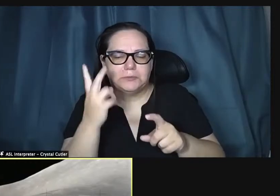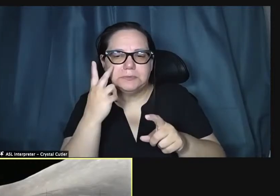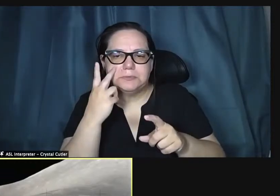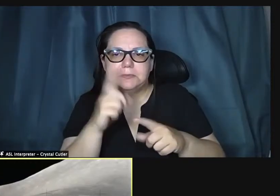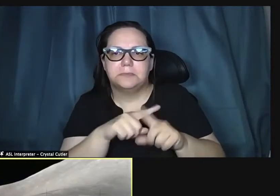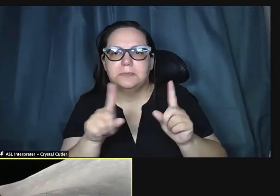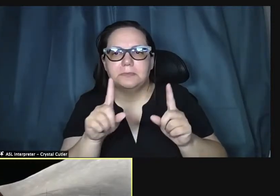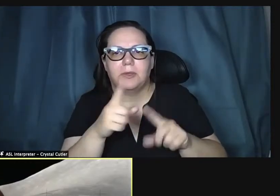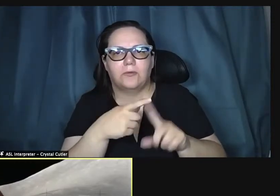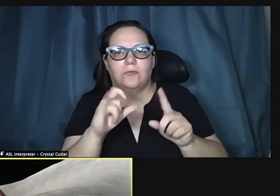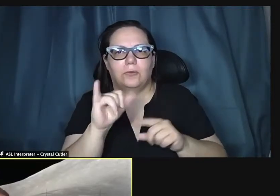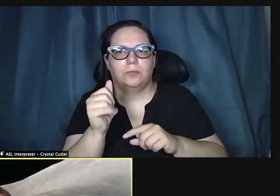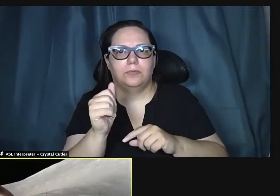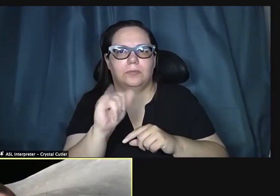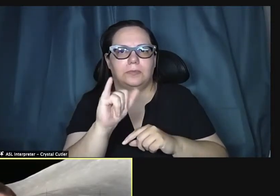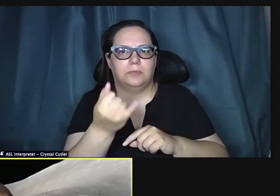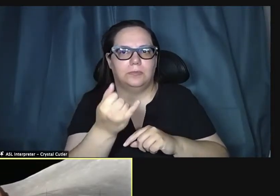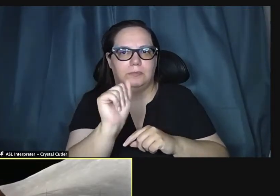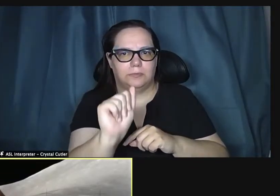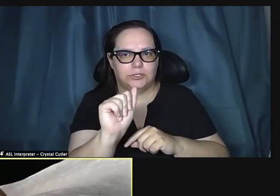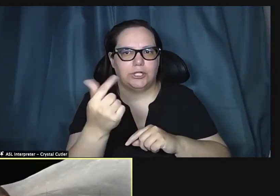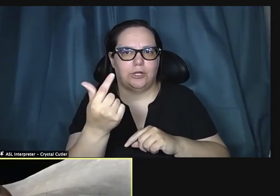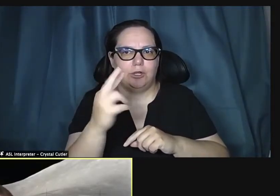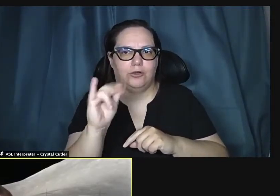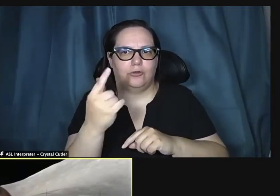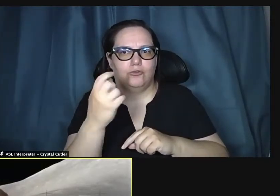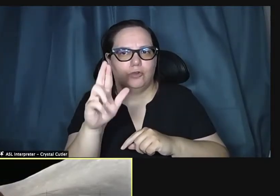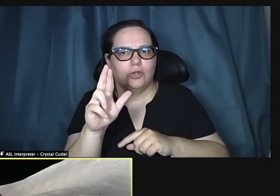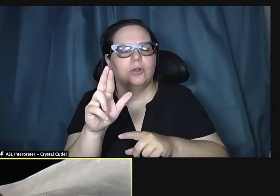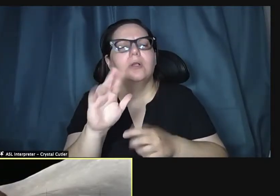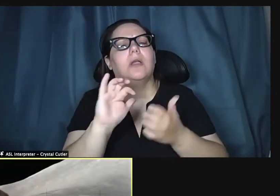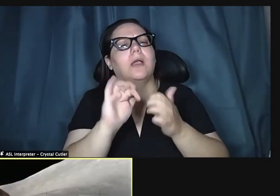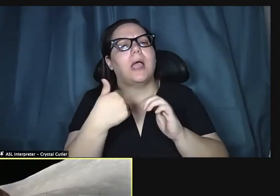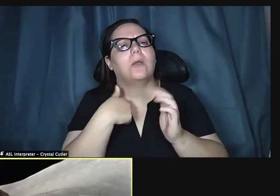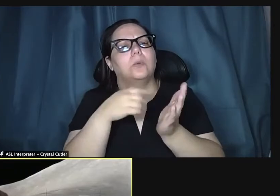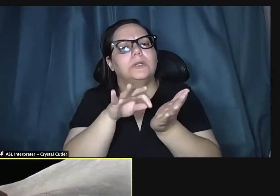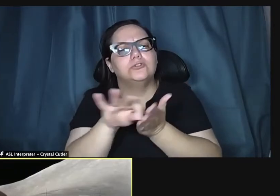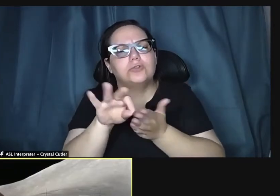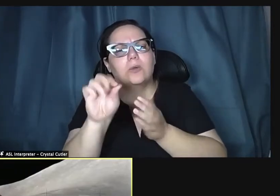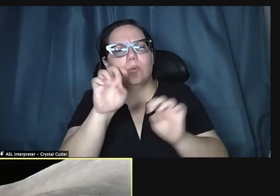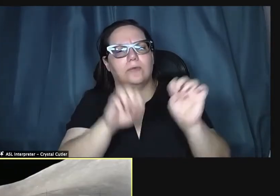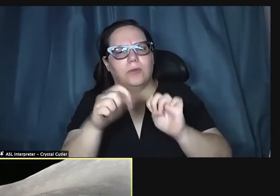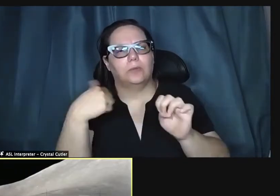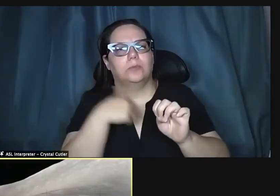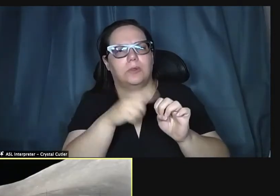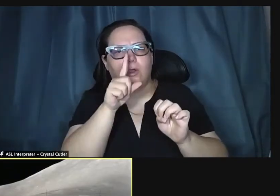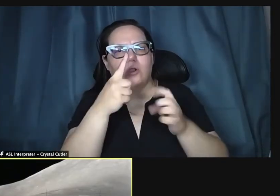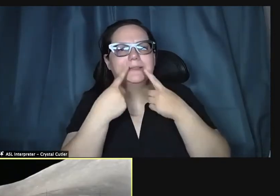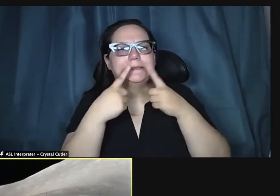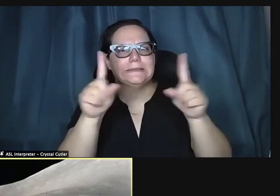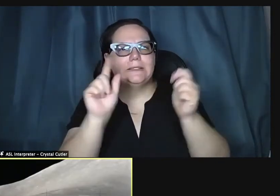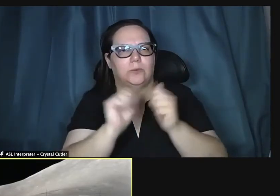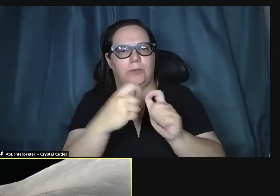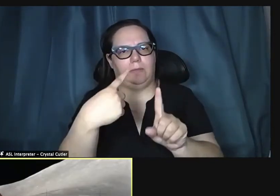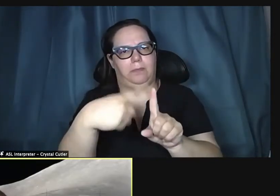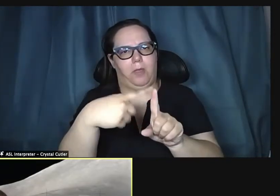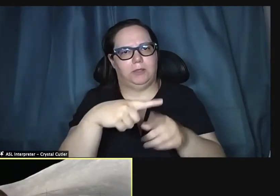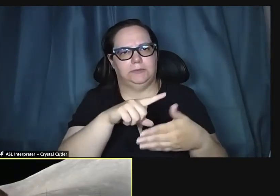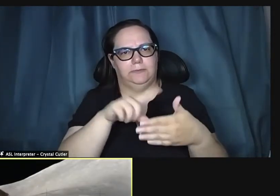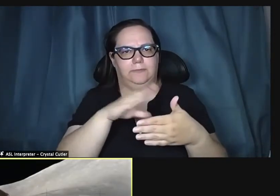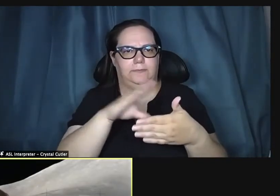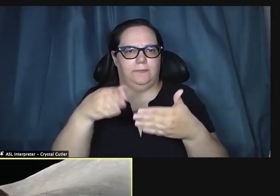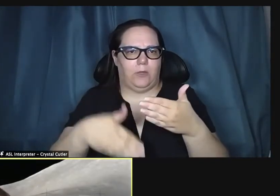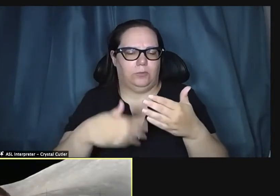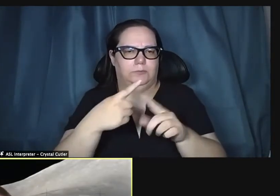one's from Jay Greer. How do we track or evaluate that we are succeeding with positive outcomes from changing